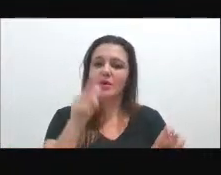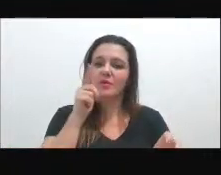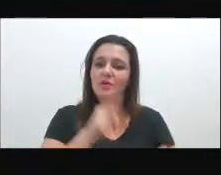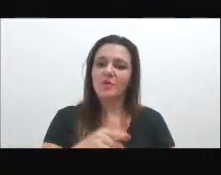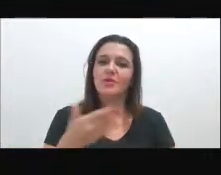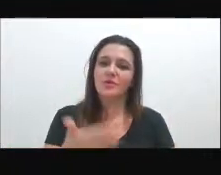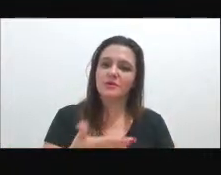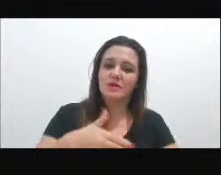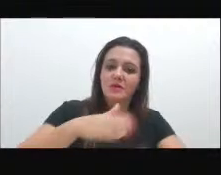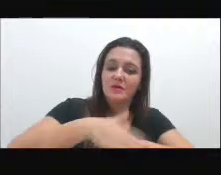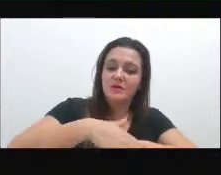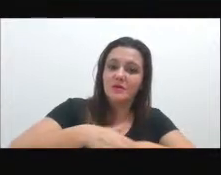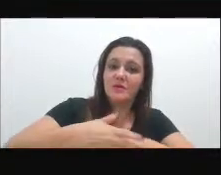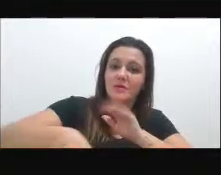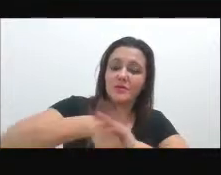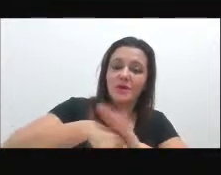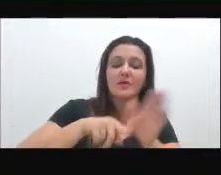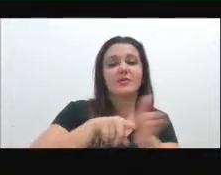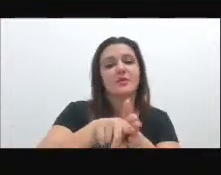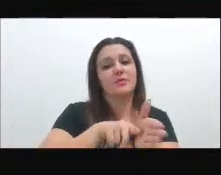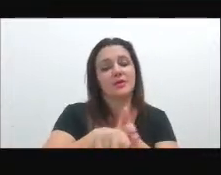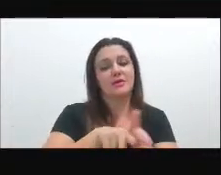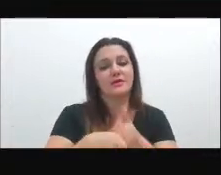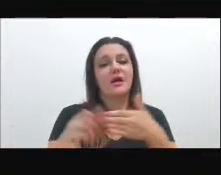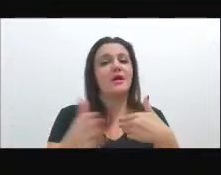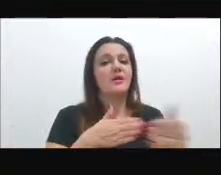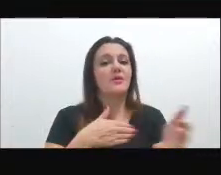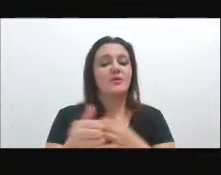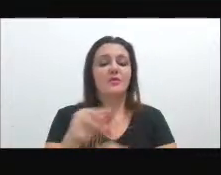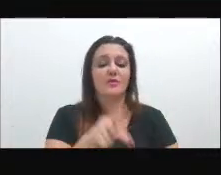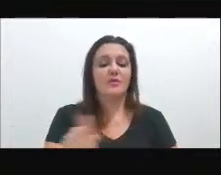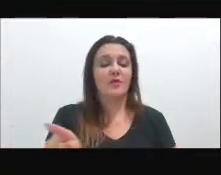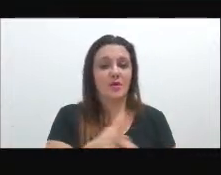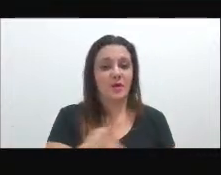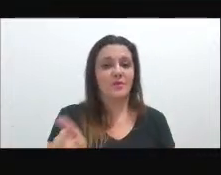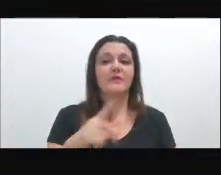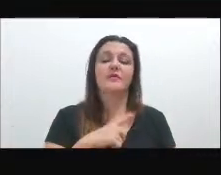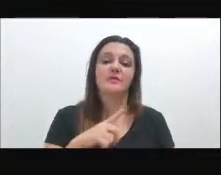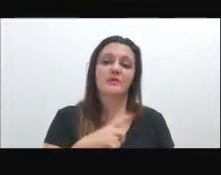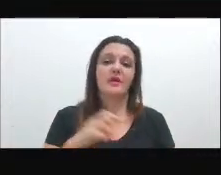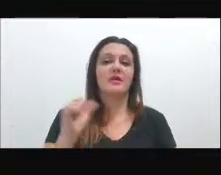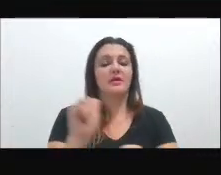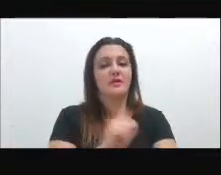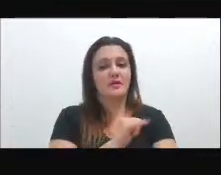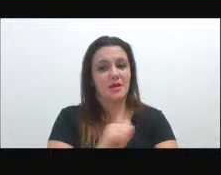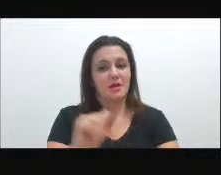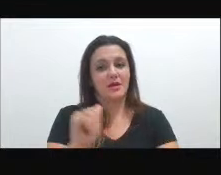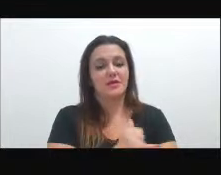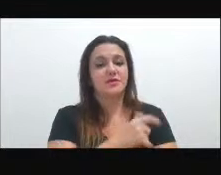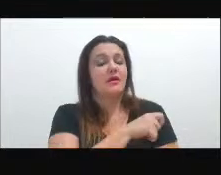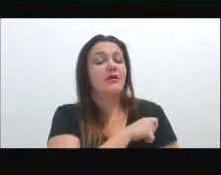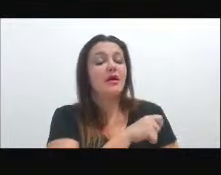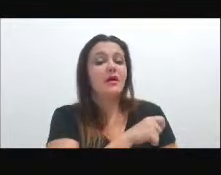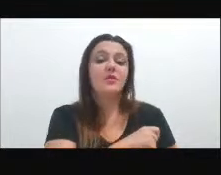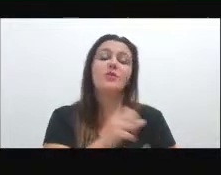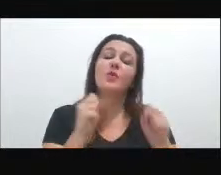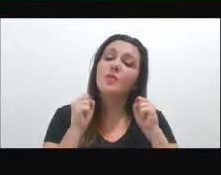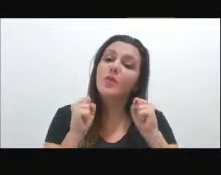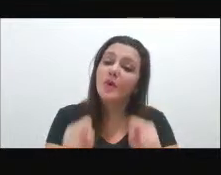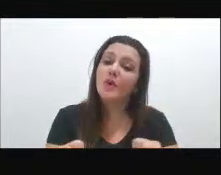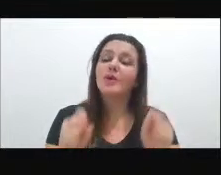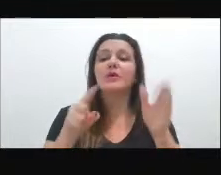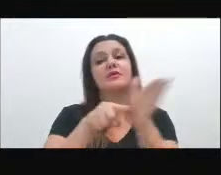to these kinds of tools and learners could do action research. And action research is the first